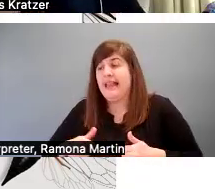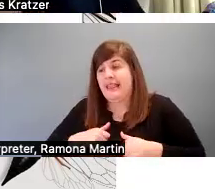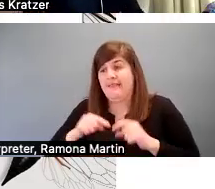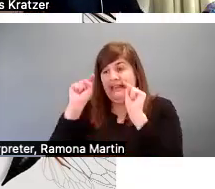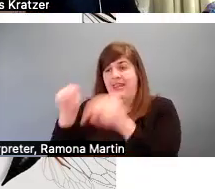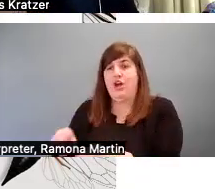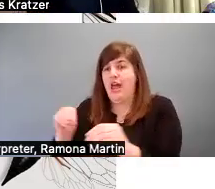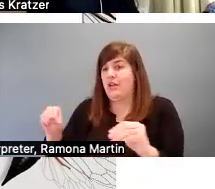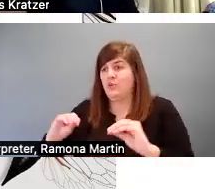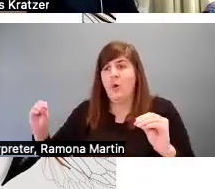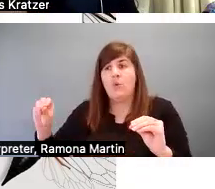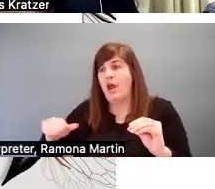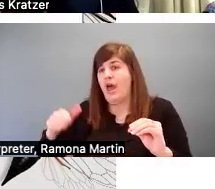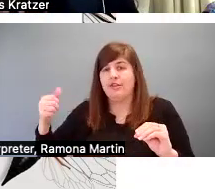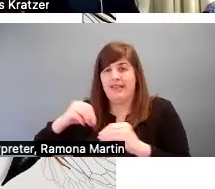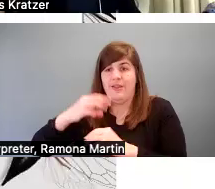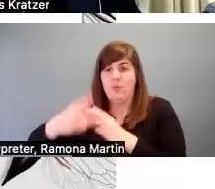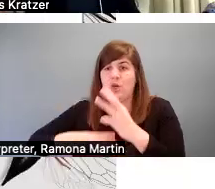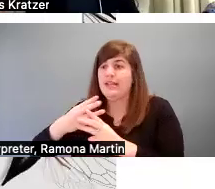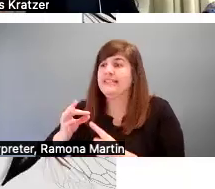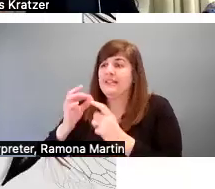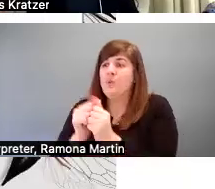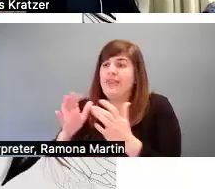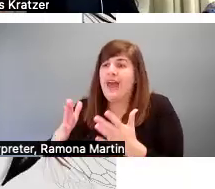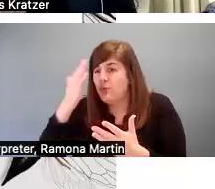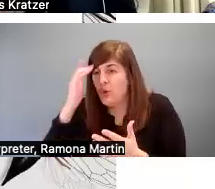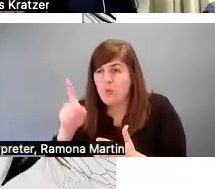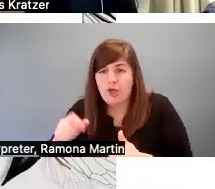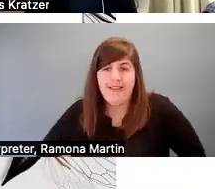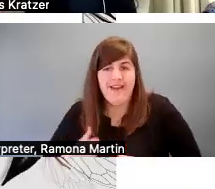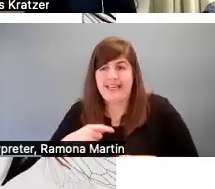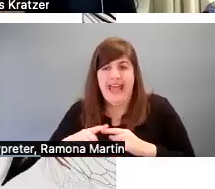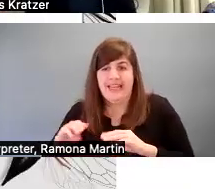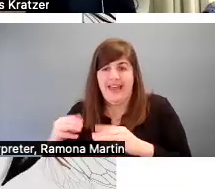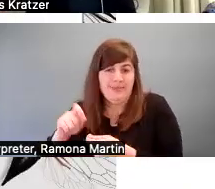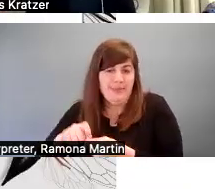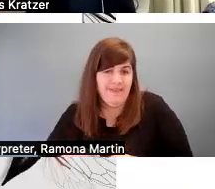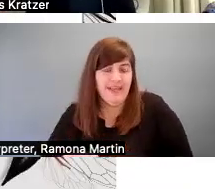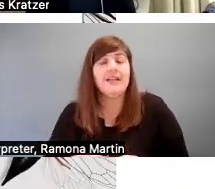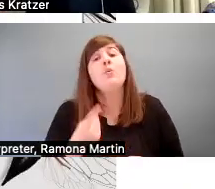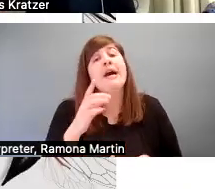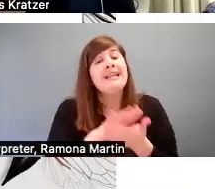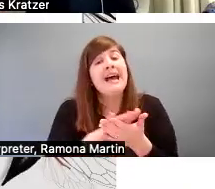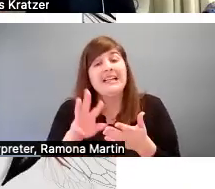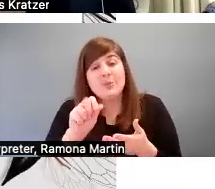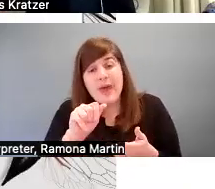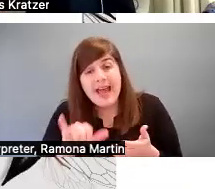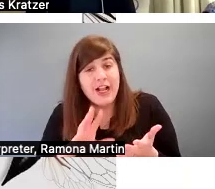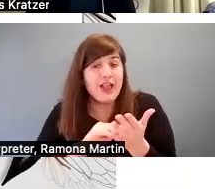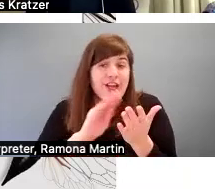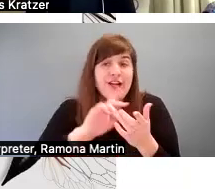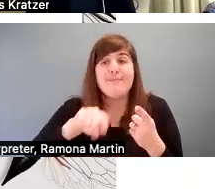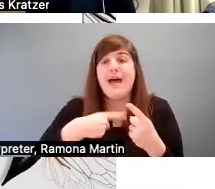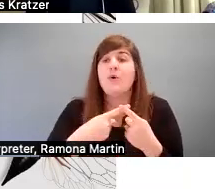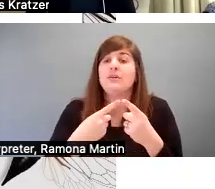else. Yeah. It But also without knowing where you are, I can't give you specifics. one nice way to learn about the bugs that live near you is a